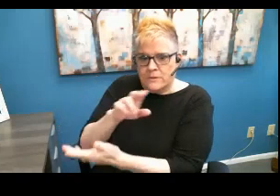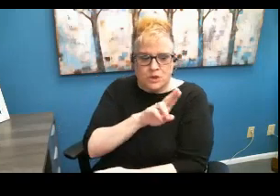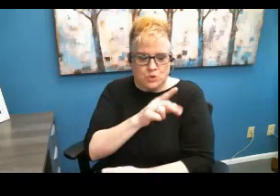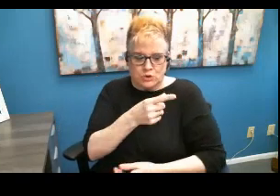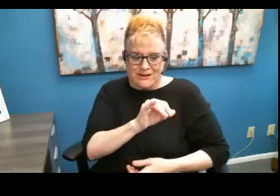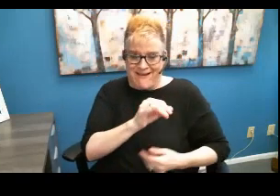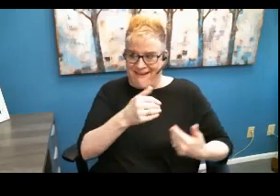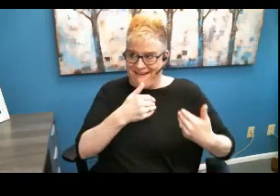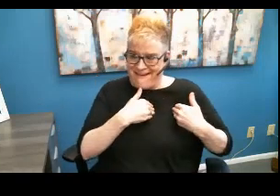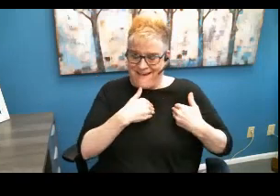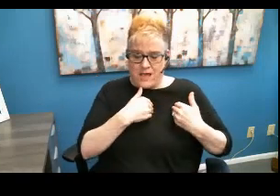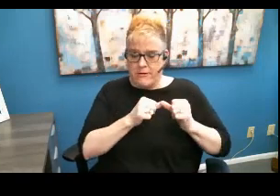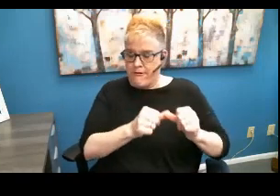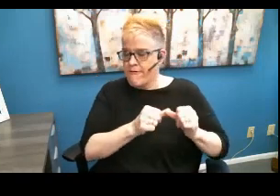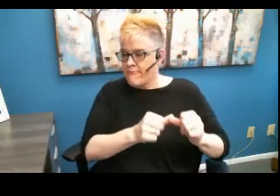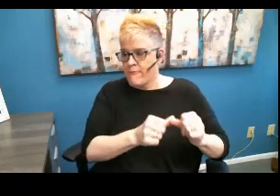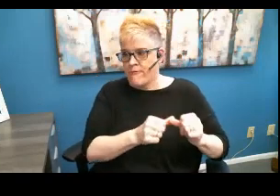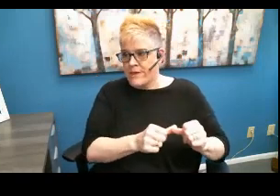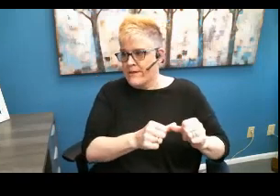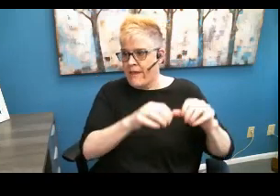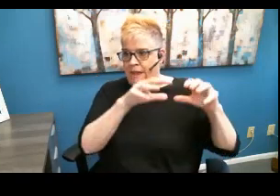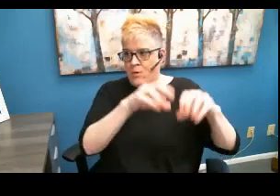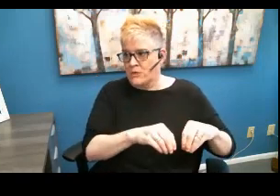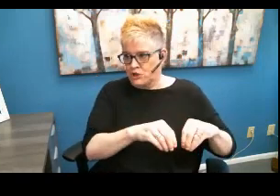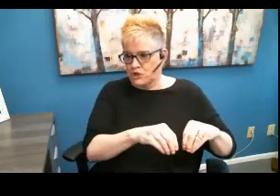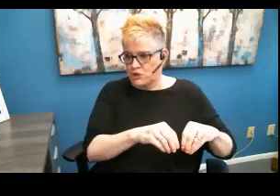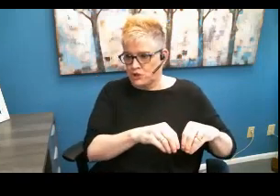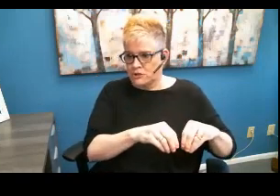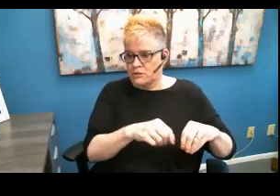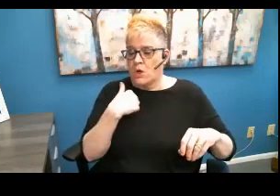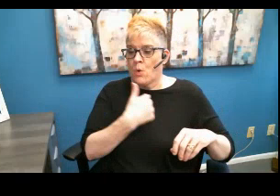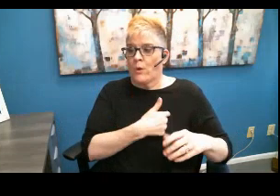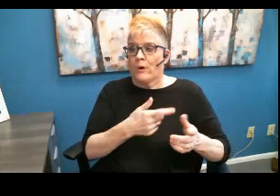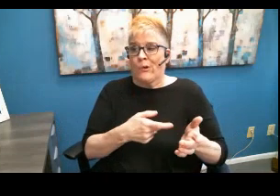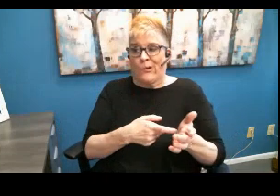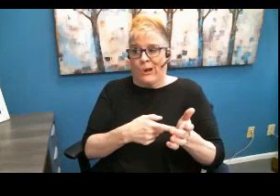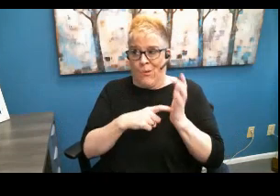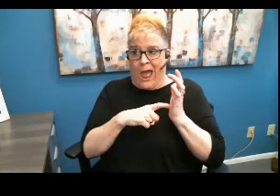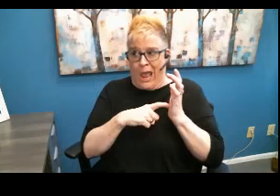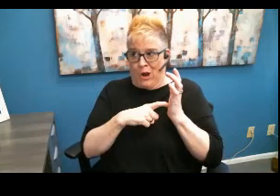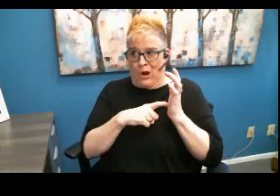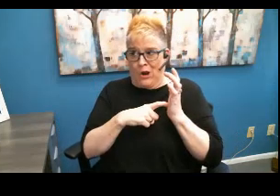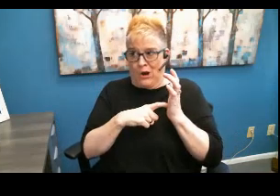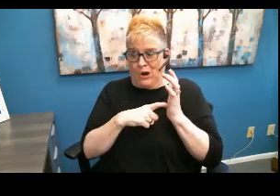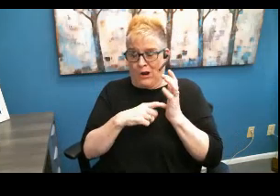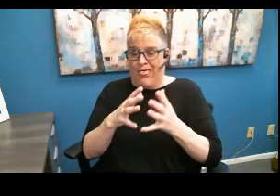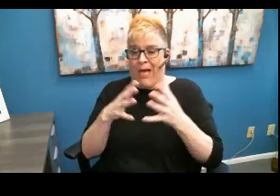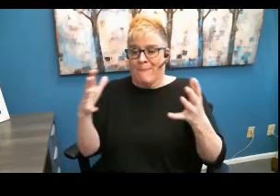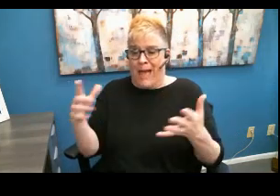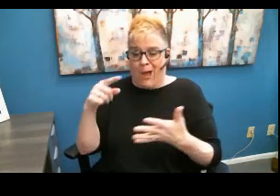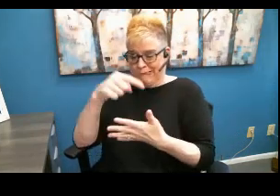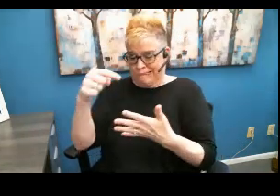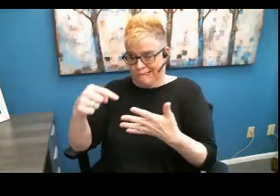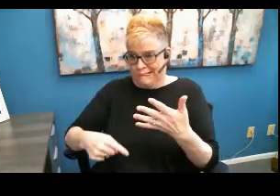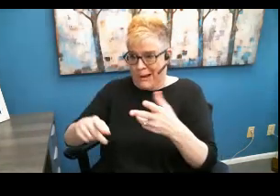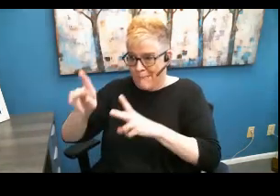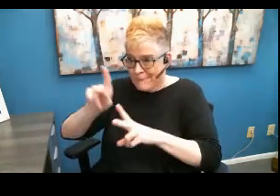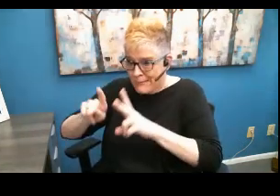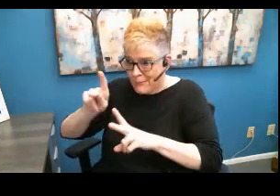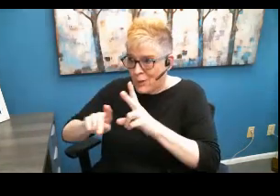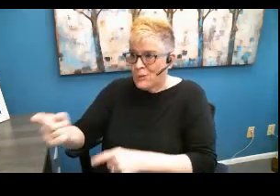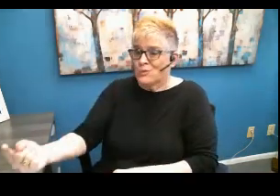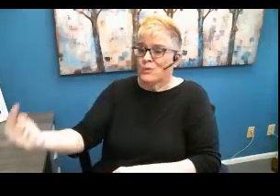has a ongoing outage and we're going to require X amount of people to come